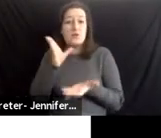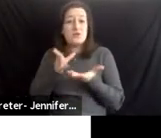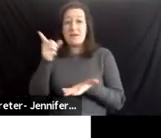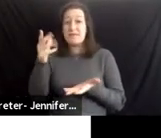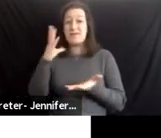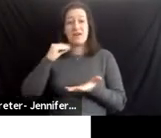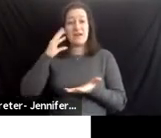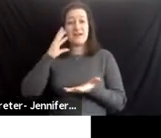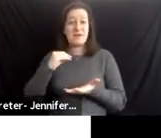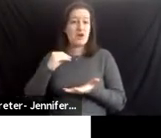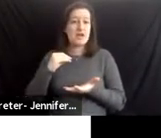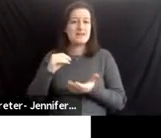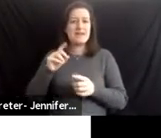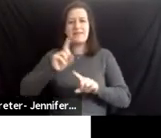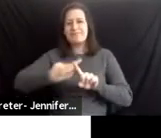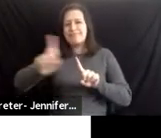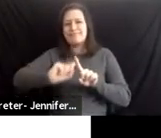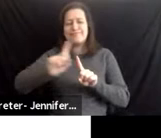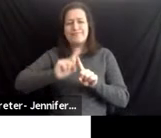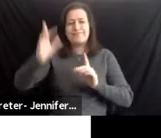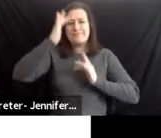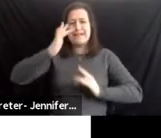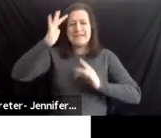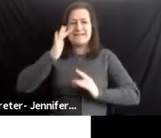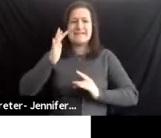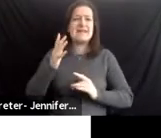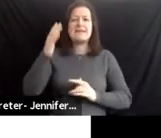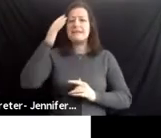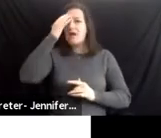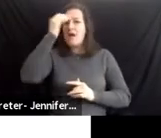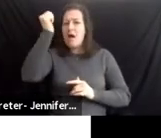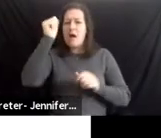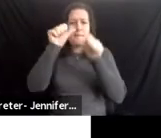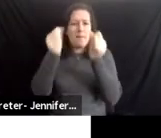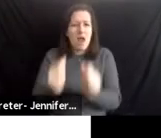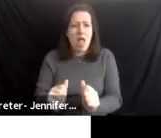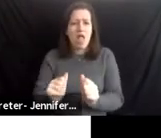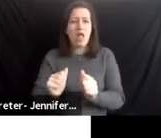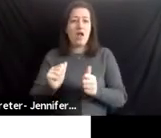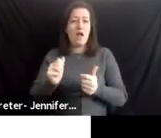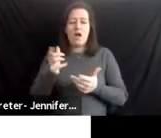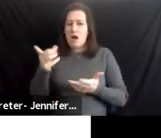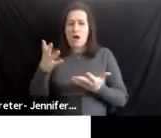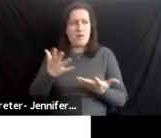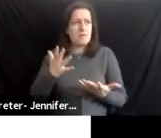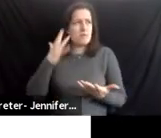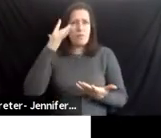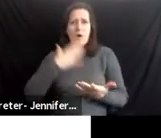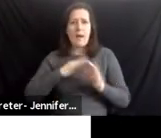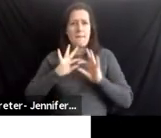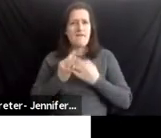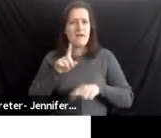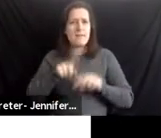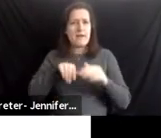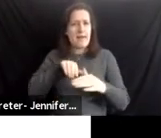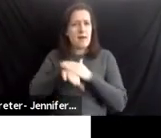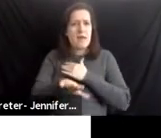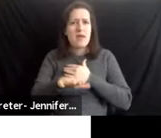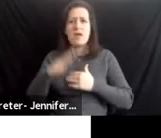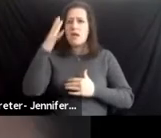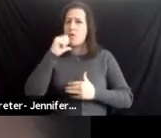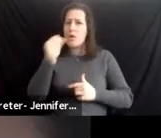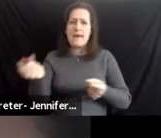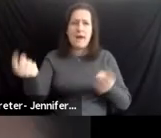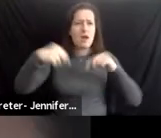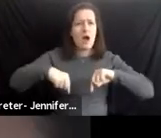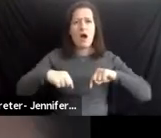Alzheimer's, other diseases that made it uncertain to them why their loved ones weren't coming inside, why they weren't visiting.